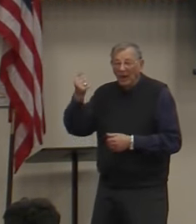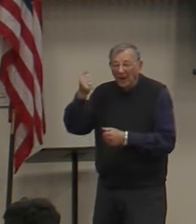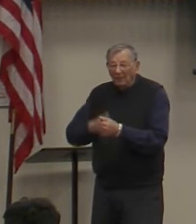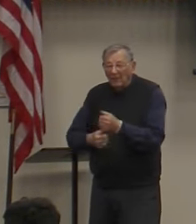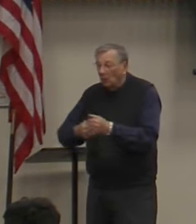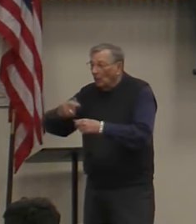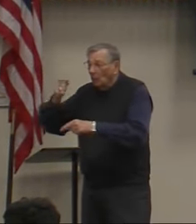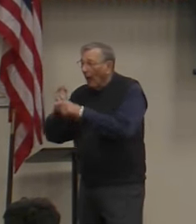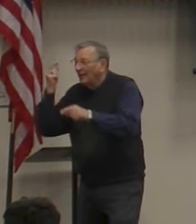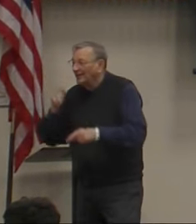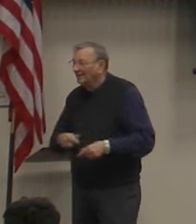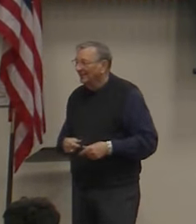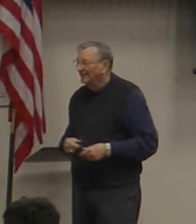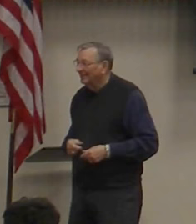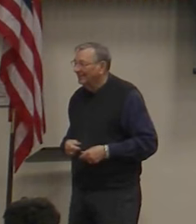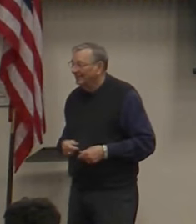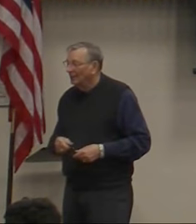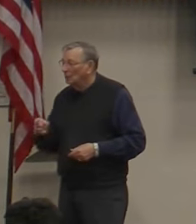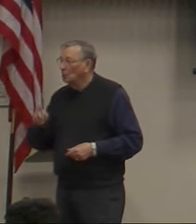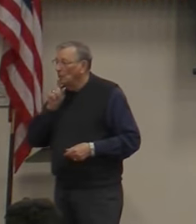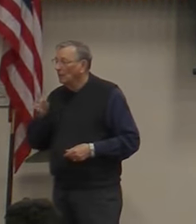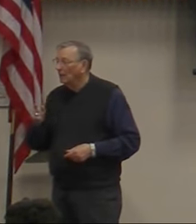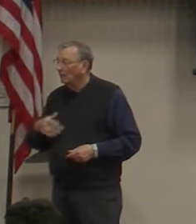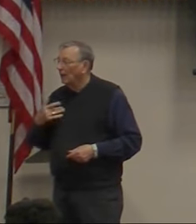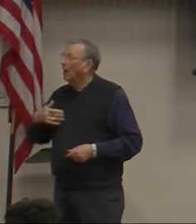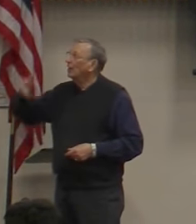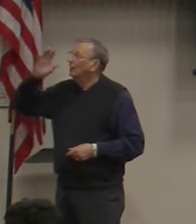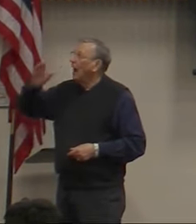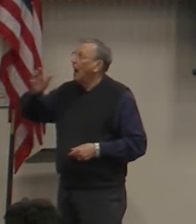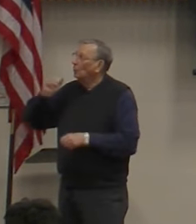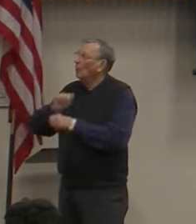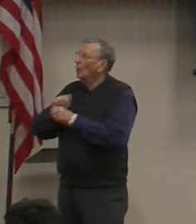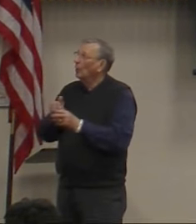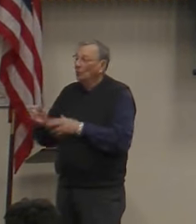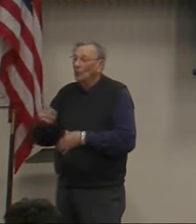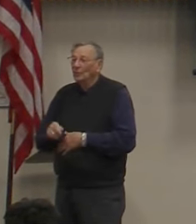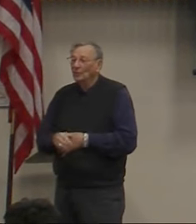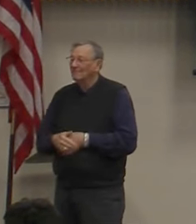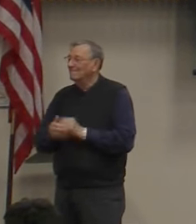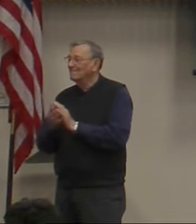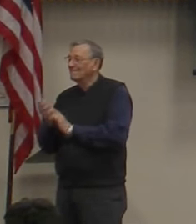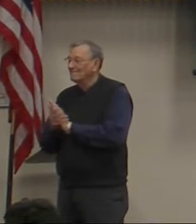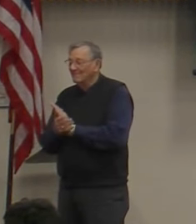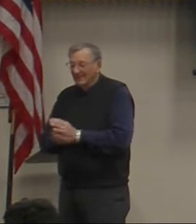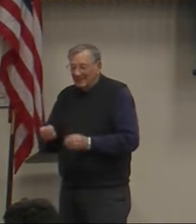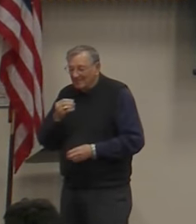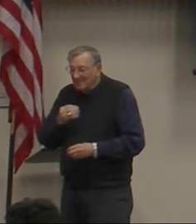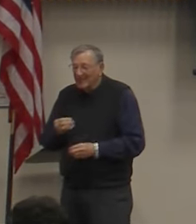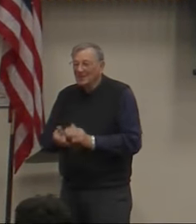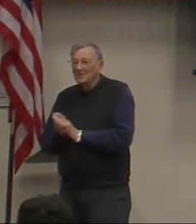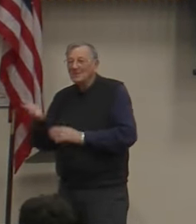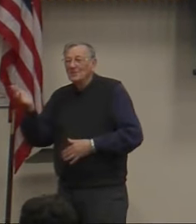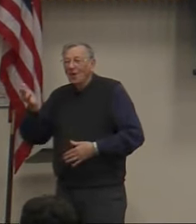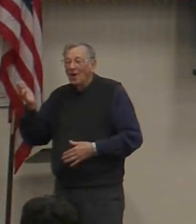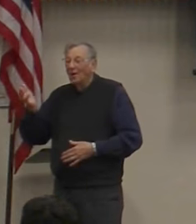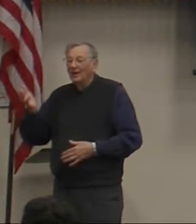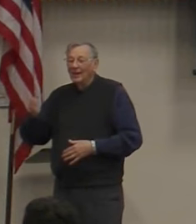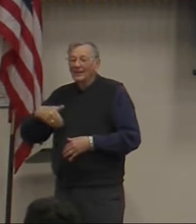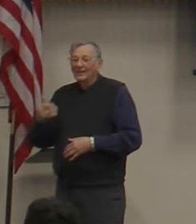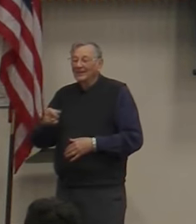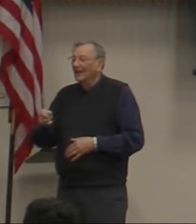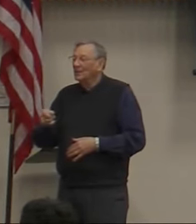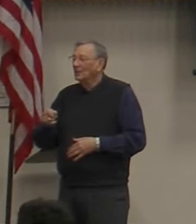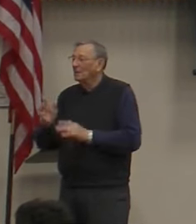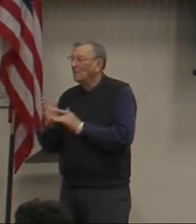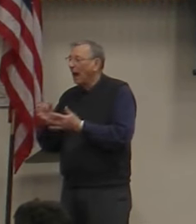right? And you really felt like God was working through you? You sat down to have that meal, someone came up and talked, the next thing you know, you were in